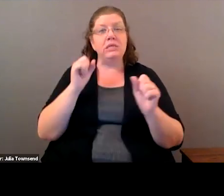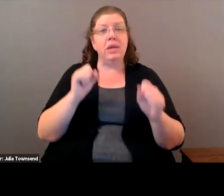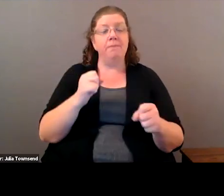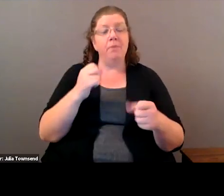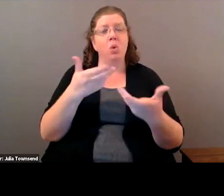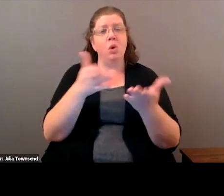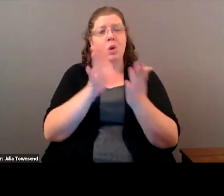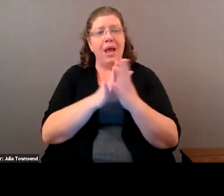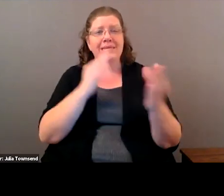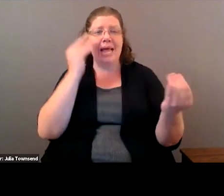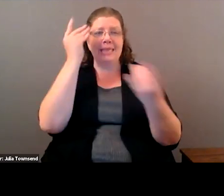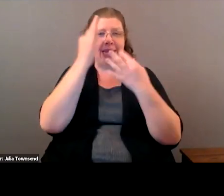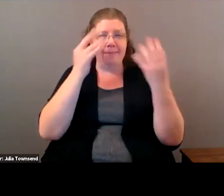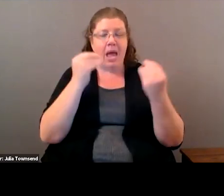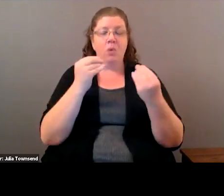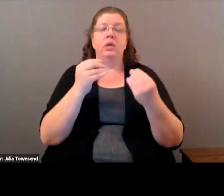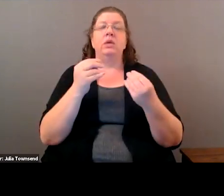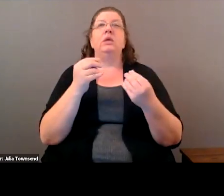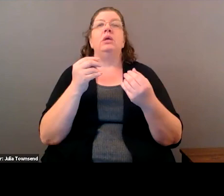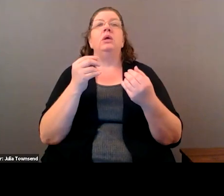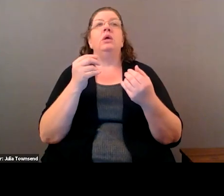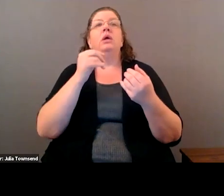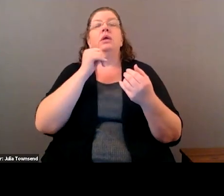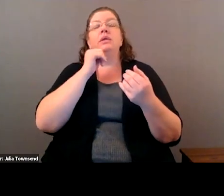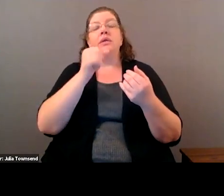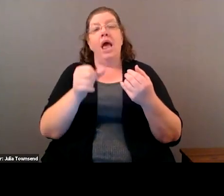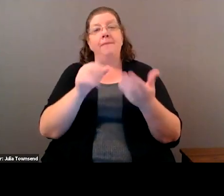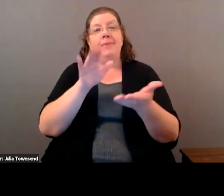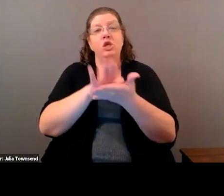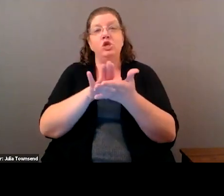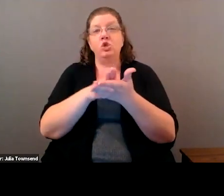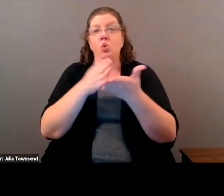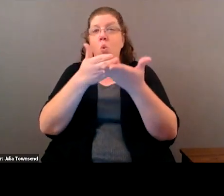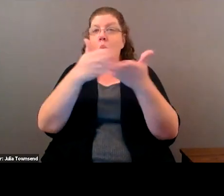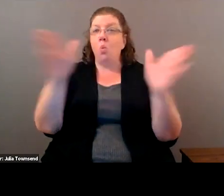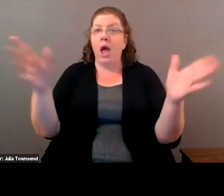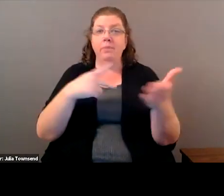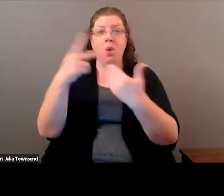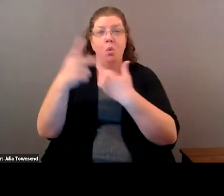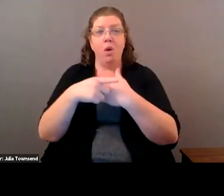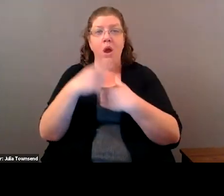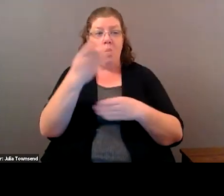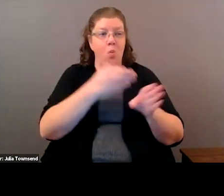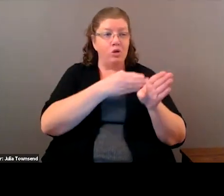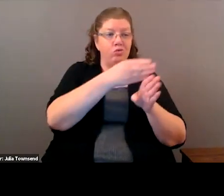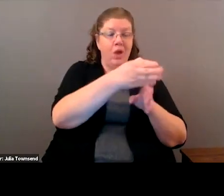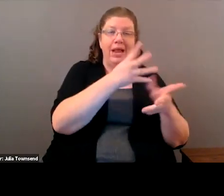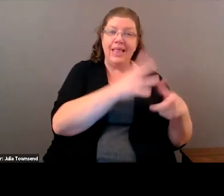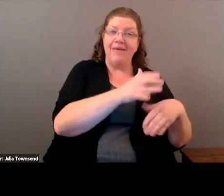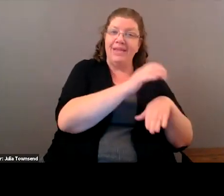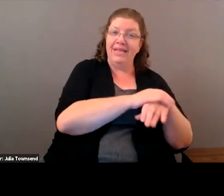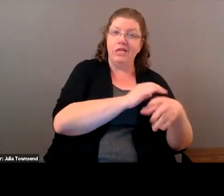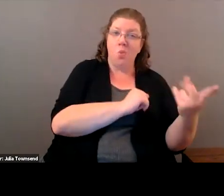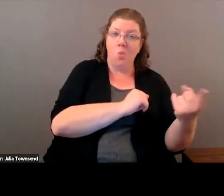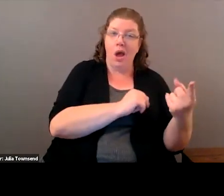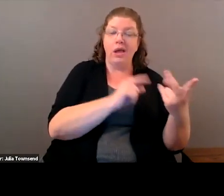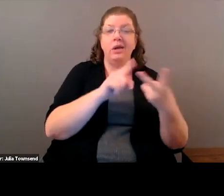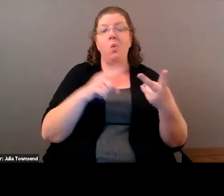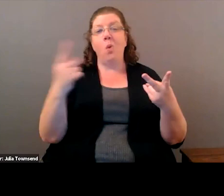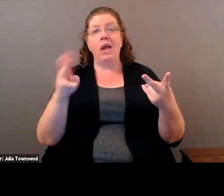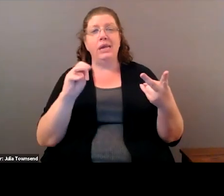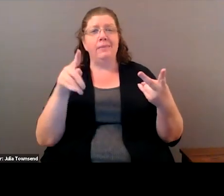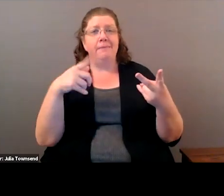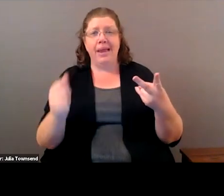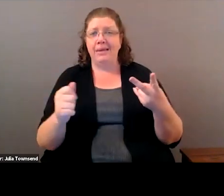it. It would not be a school-wide program if one track is left in English and one in Meta. A